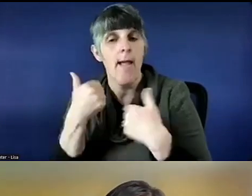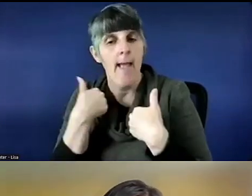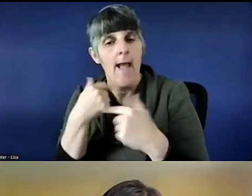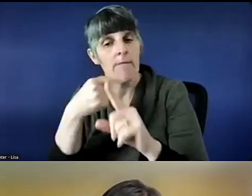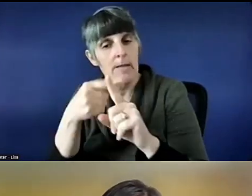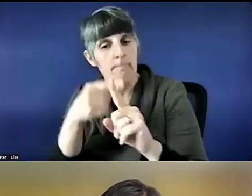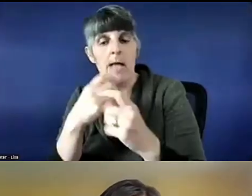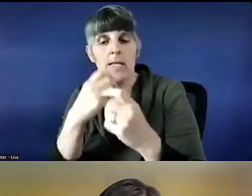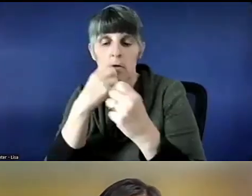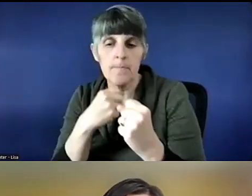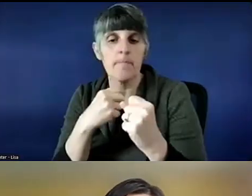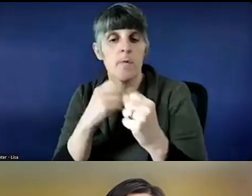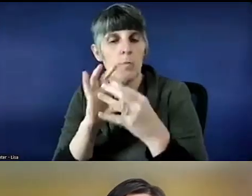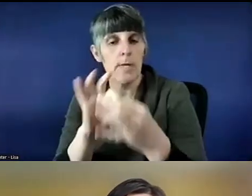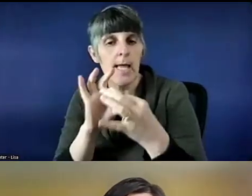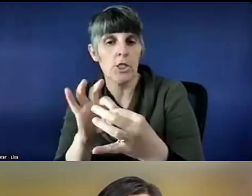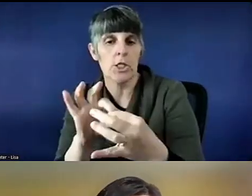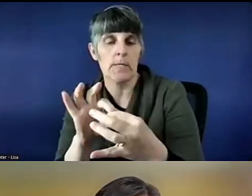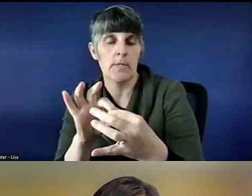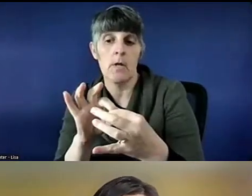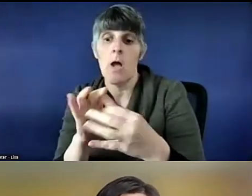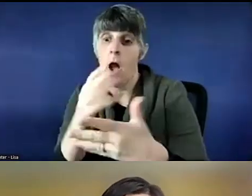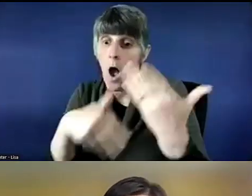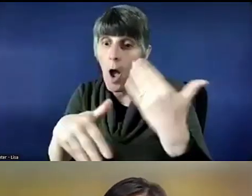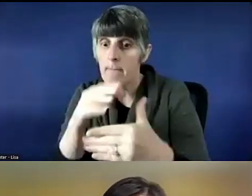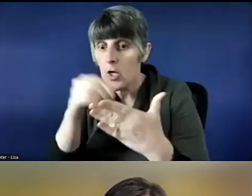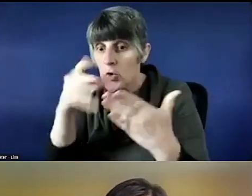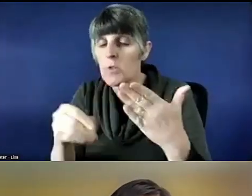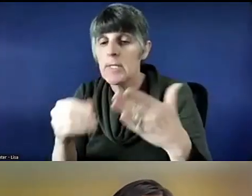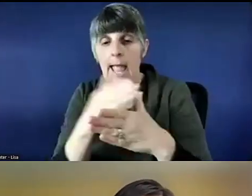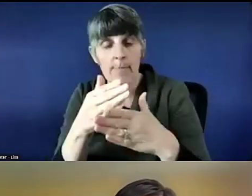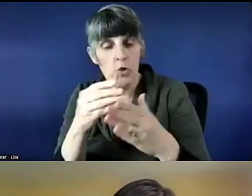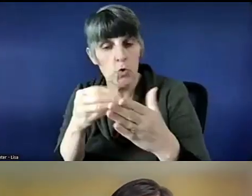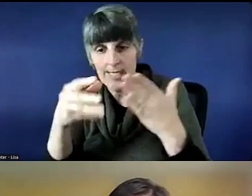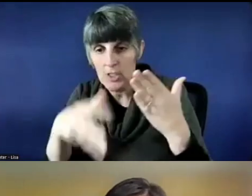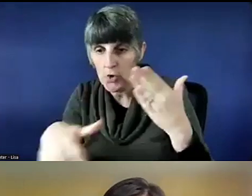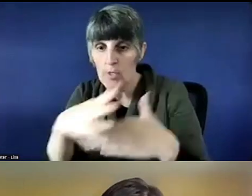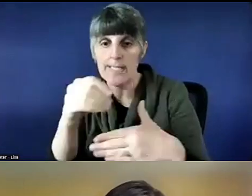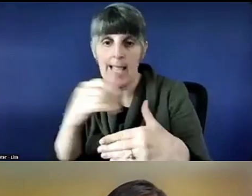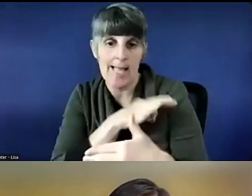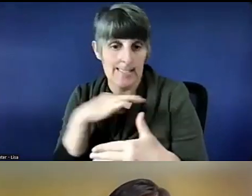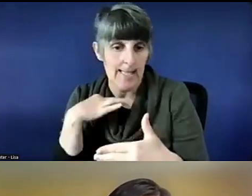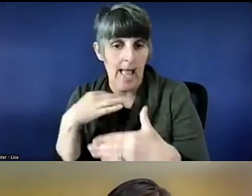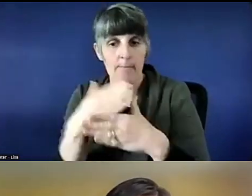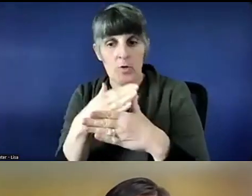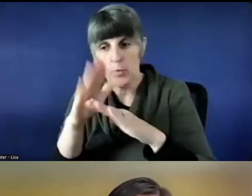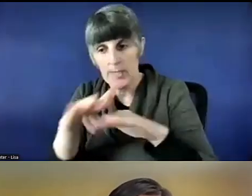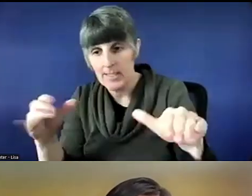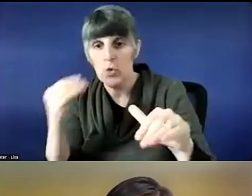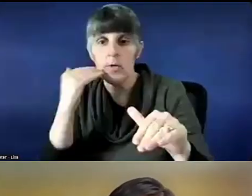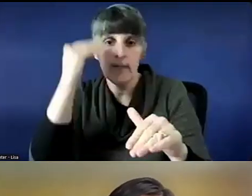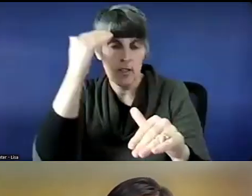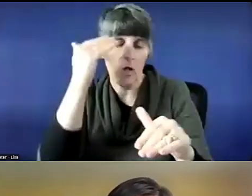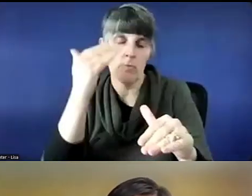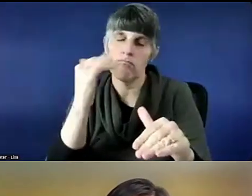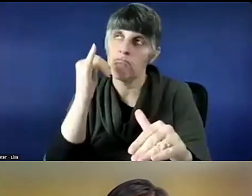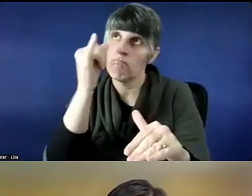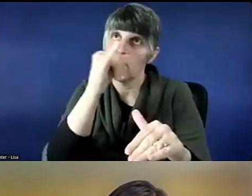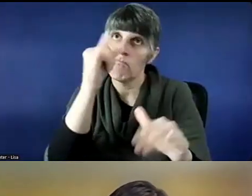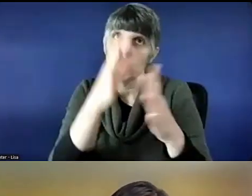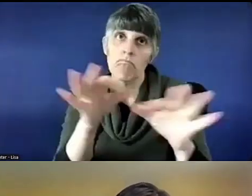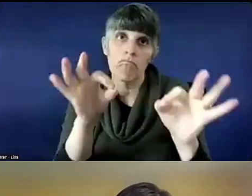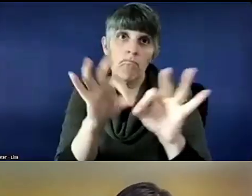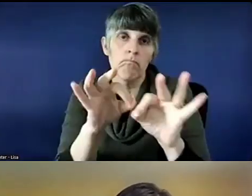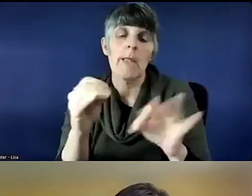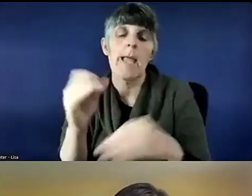positive, meaningful relationships amongst students and between students and staff, between the children and the adults is so vital. And